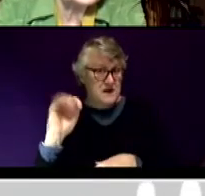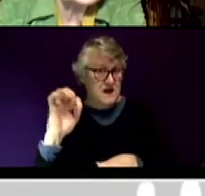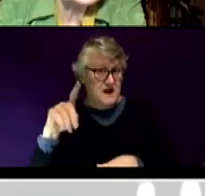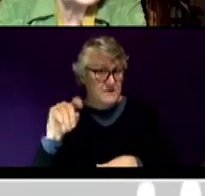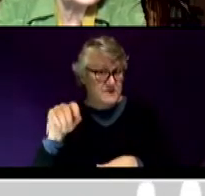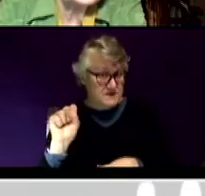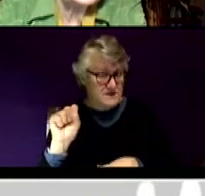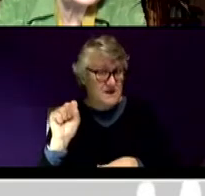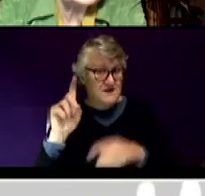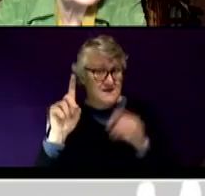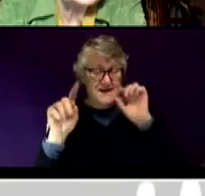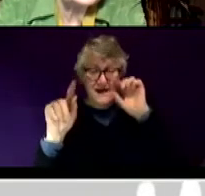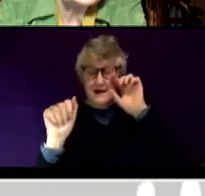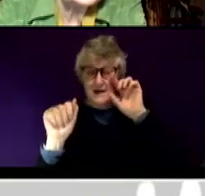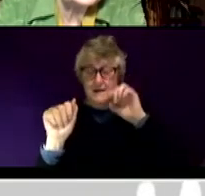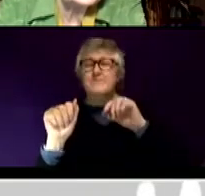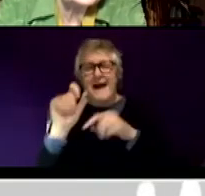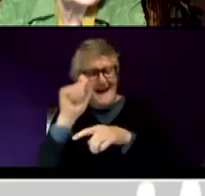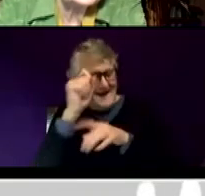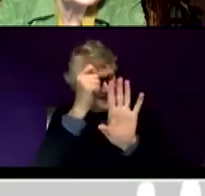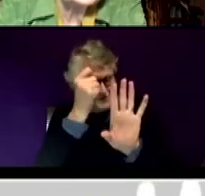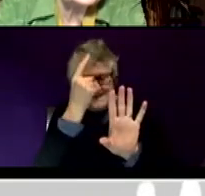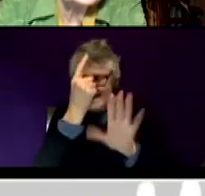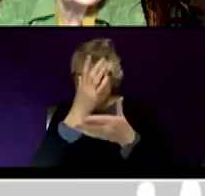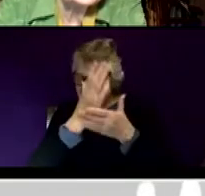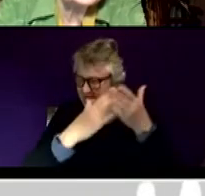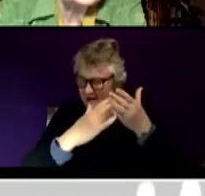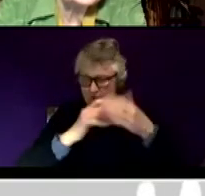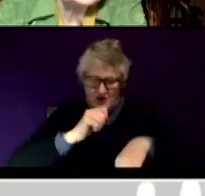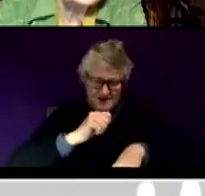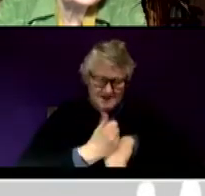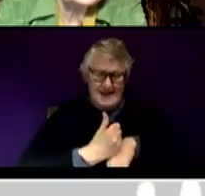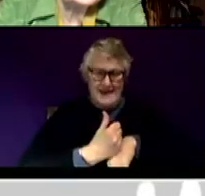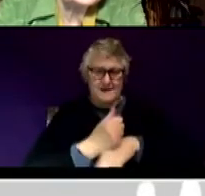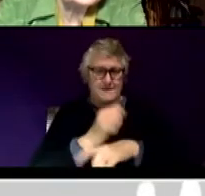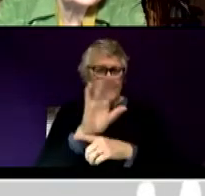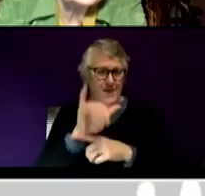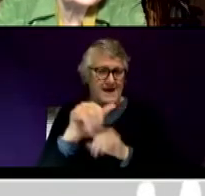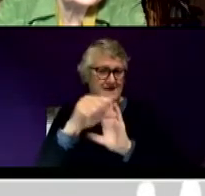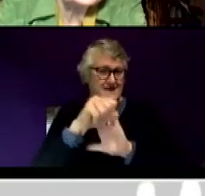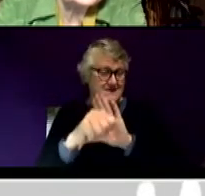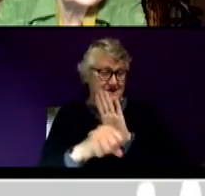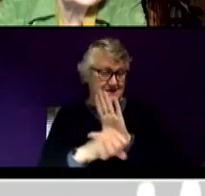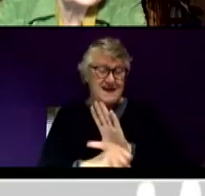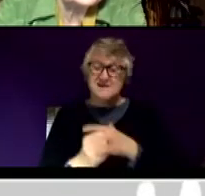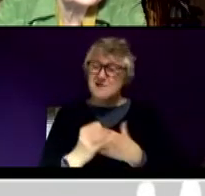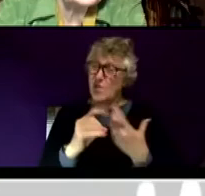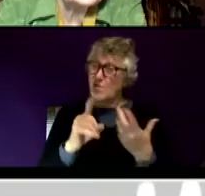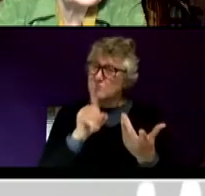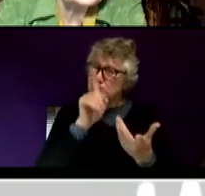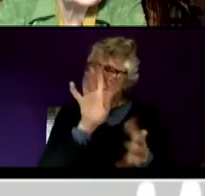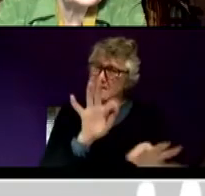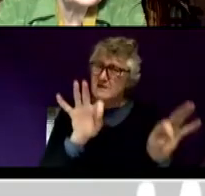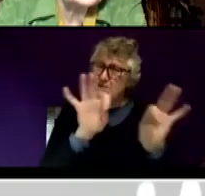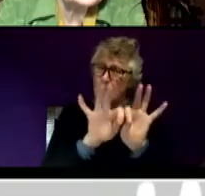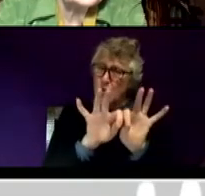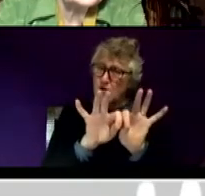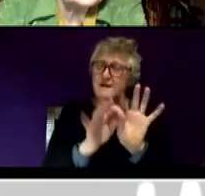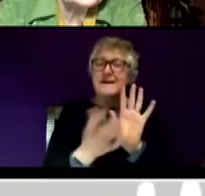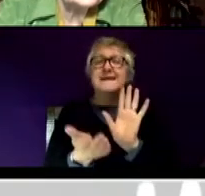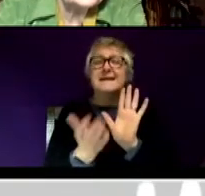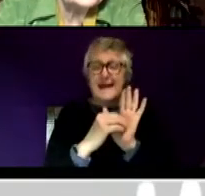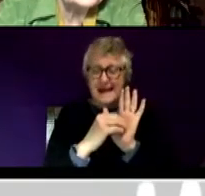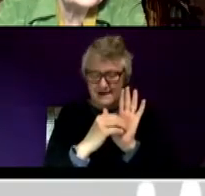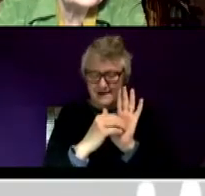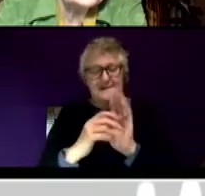are set by the state, so it would really be important that people, again, understand which things can